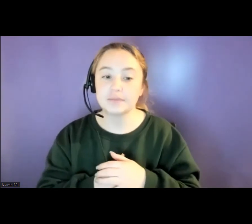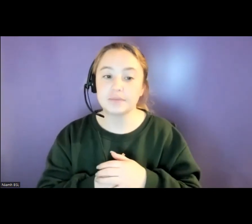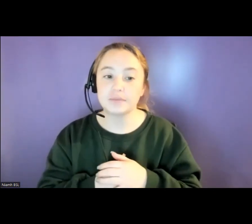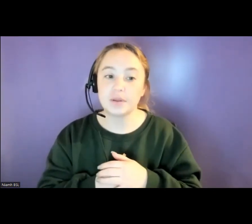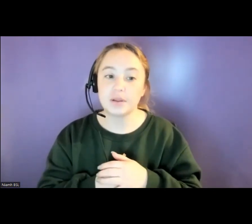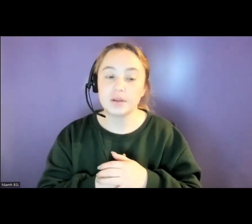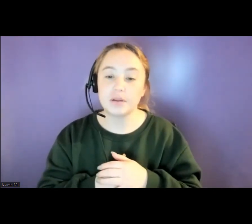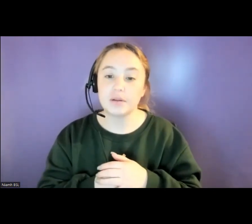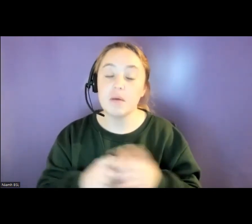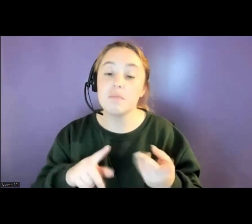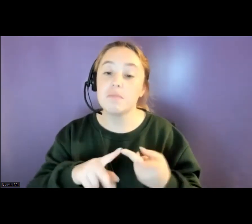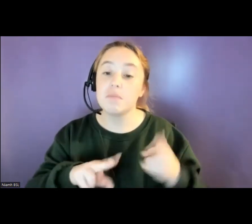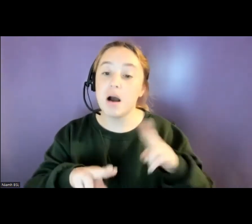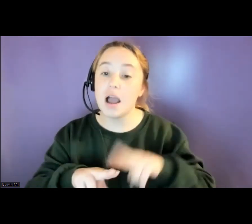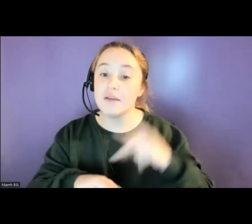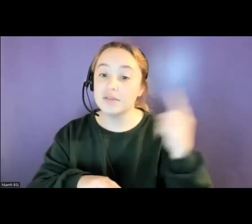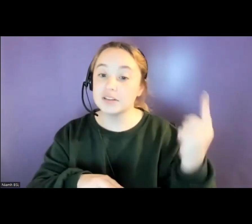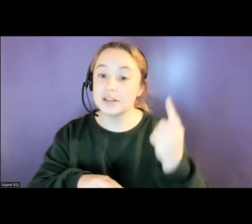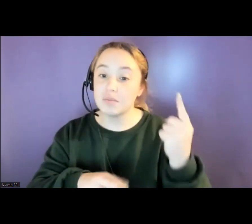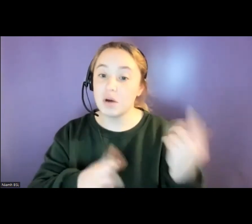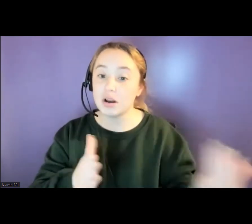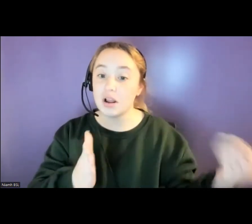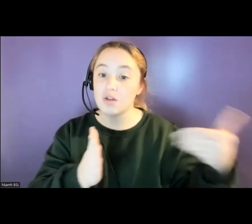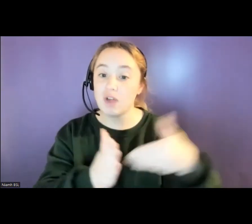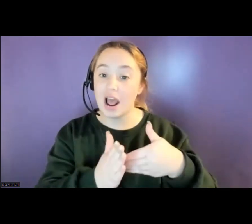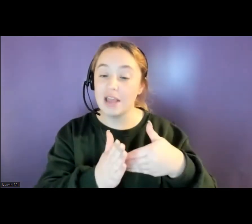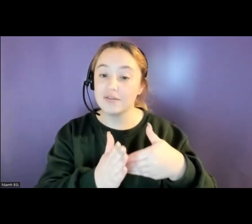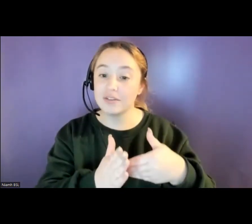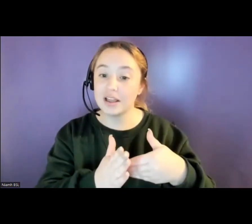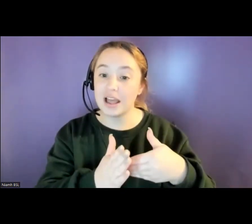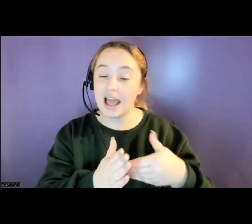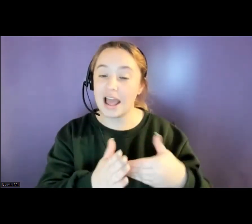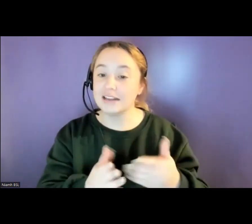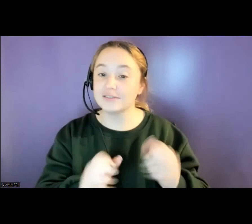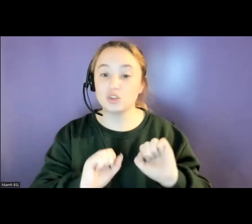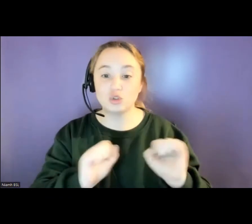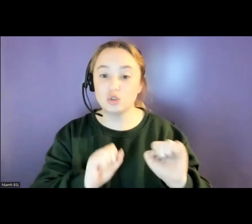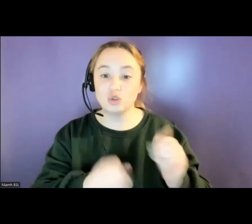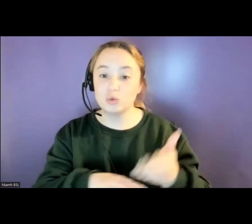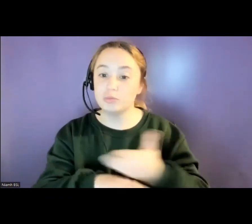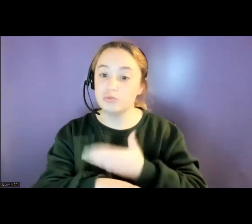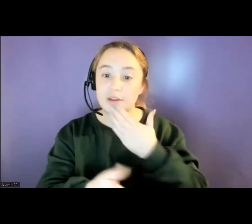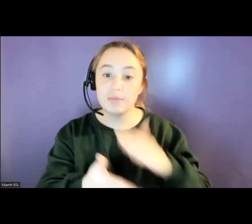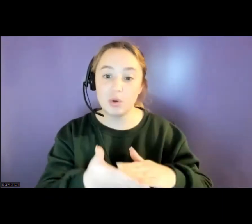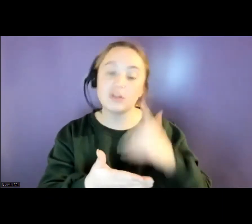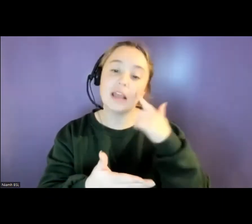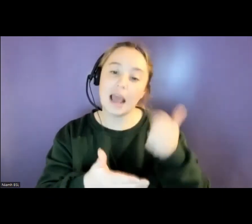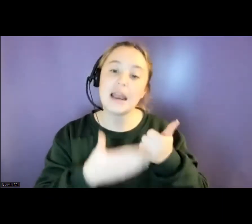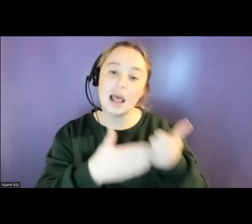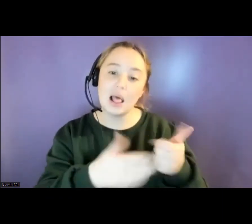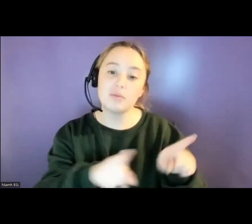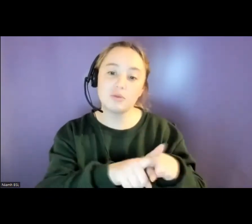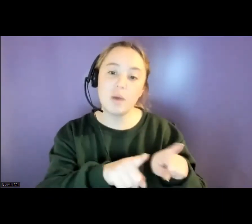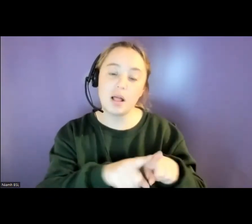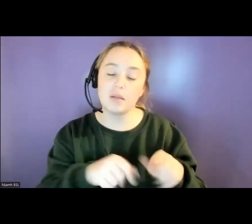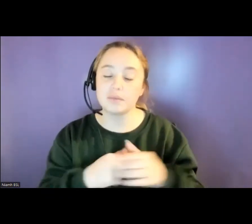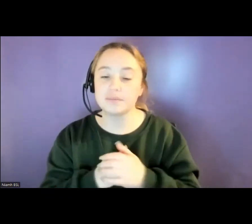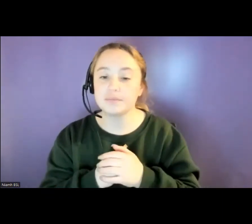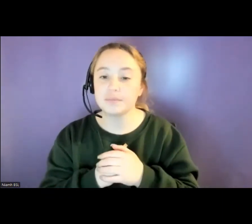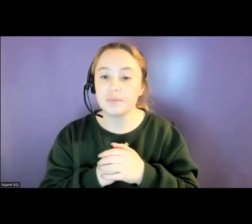still assist anyone that may attend the airport that hasn't pre-booked that. So previous